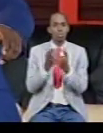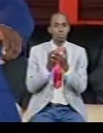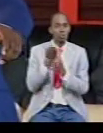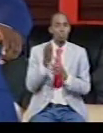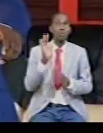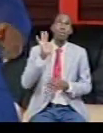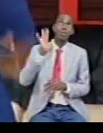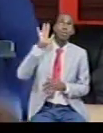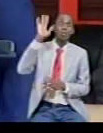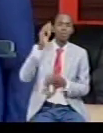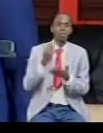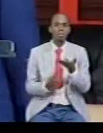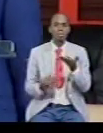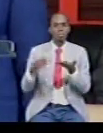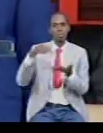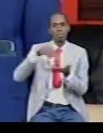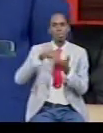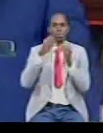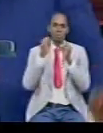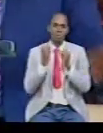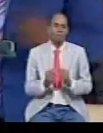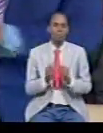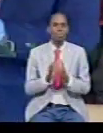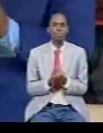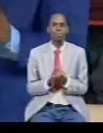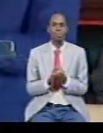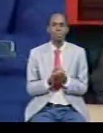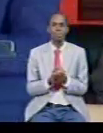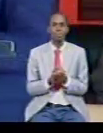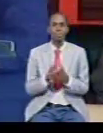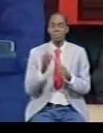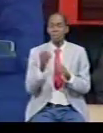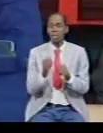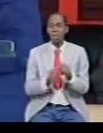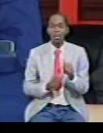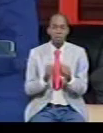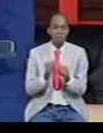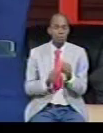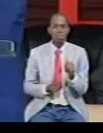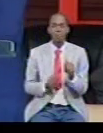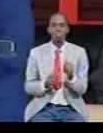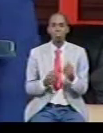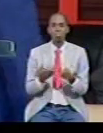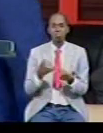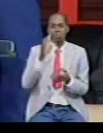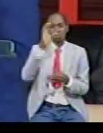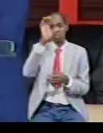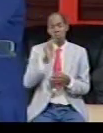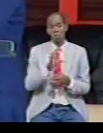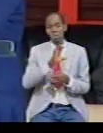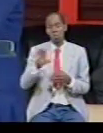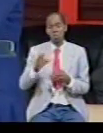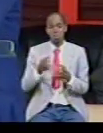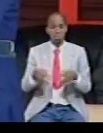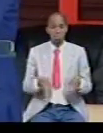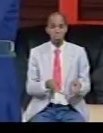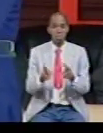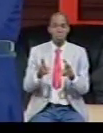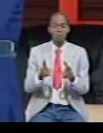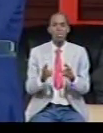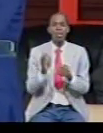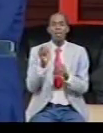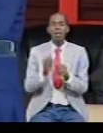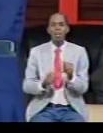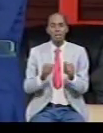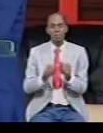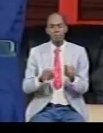his resurrection power. Every crossroad, you will win. Every turn